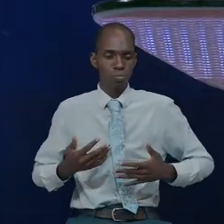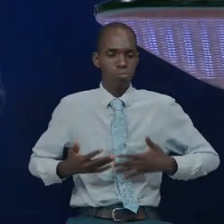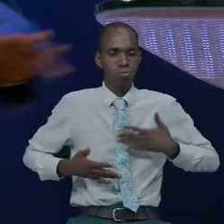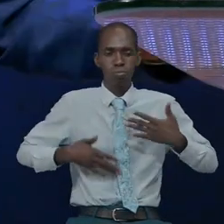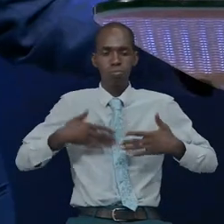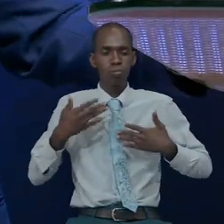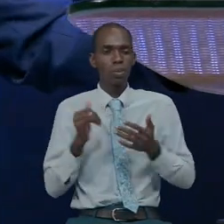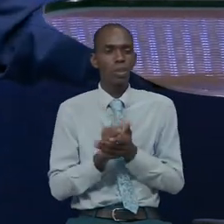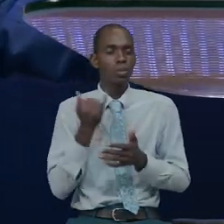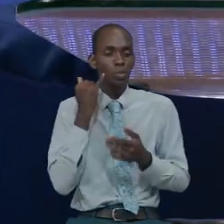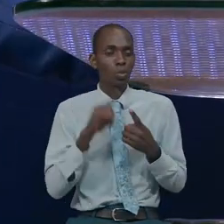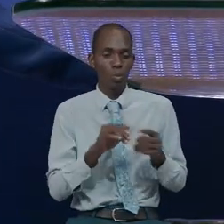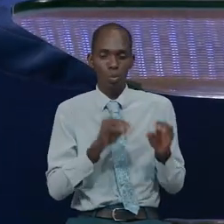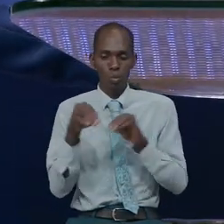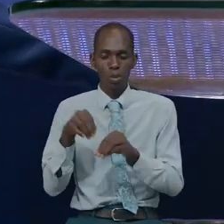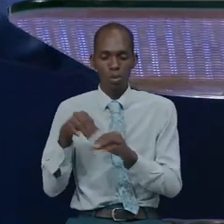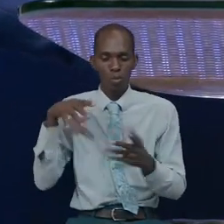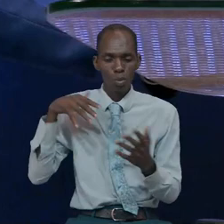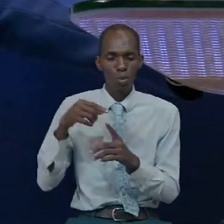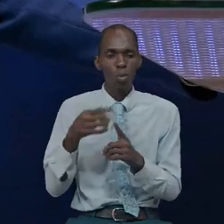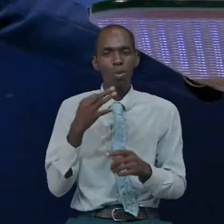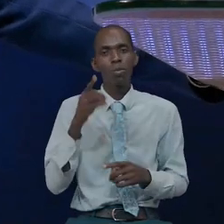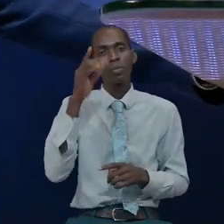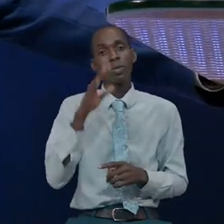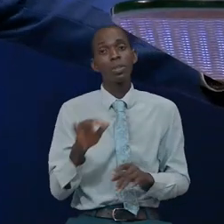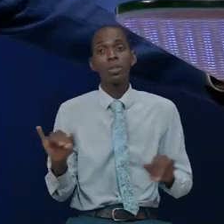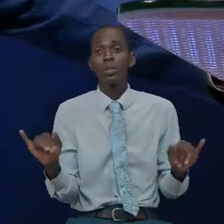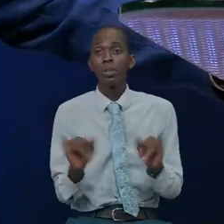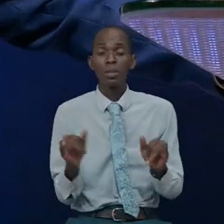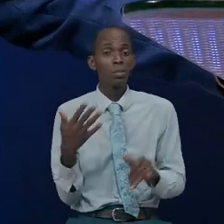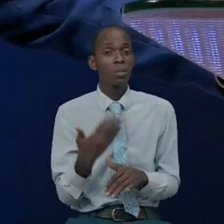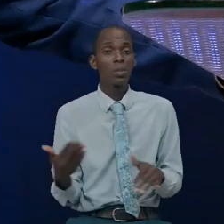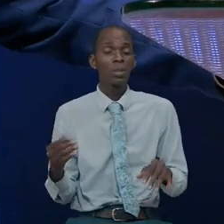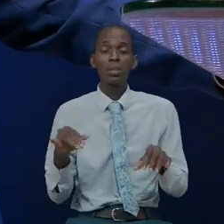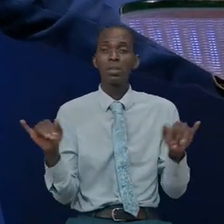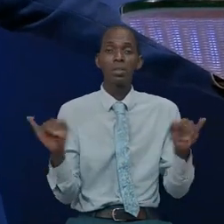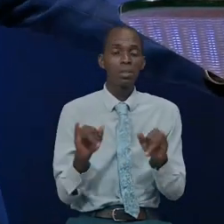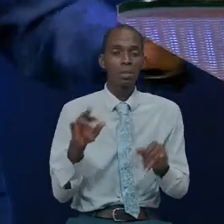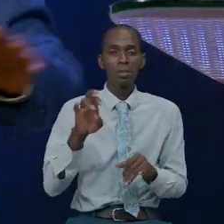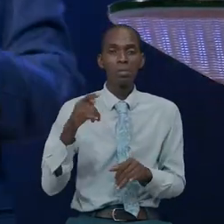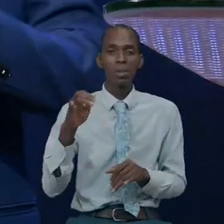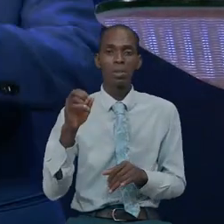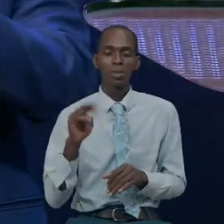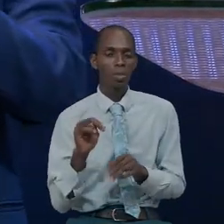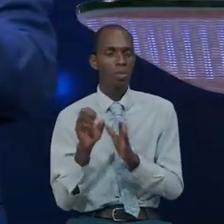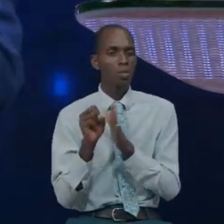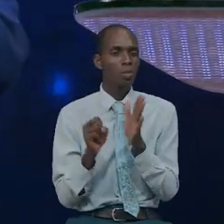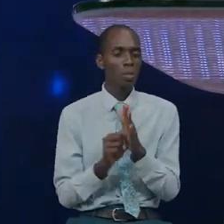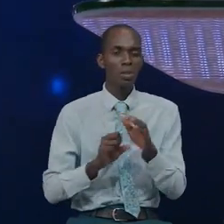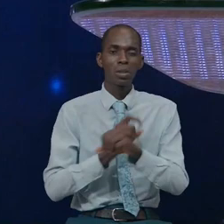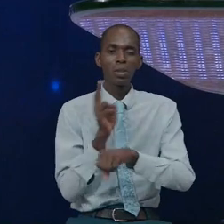should put in studying the Word of God. The same thing in the state, in the region, in the nations, everywhere. Let